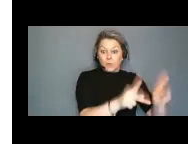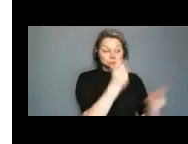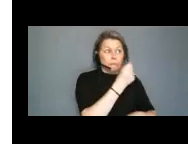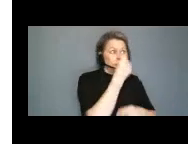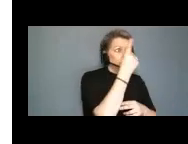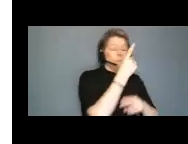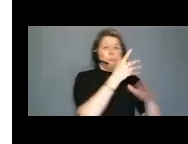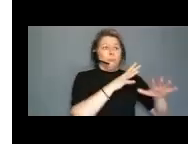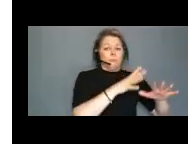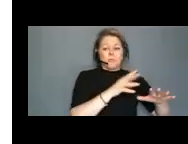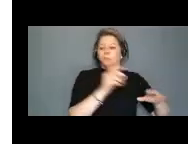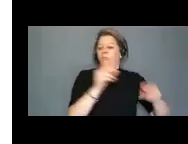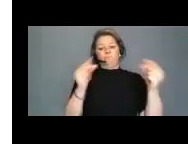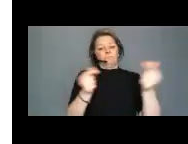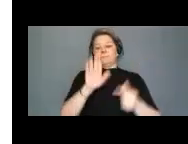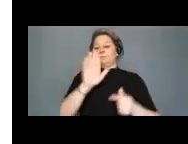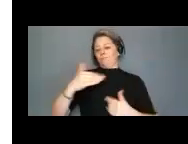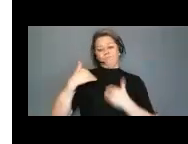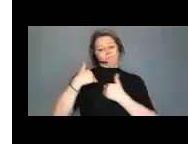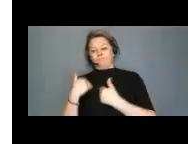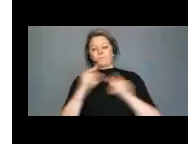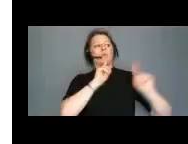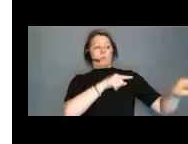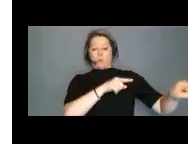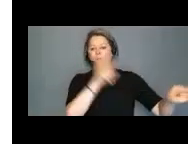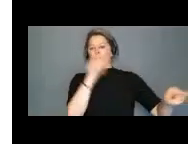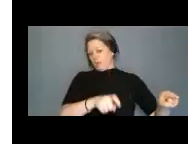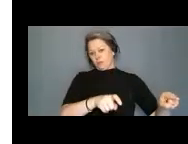report. And then we kind of take it from there.